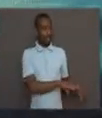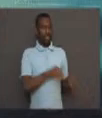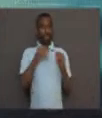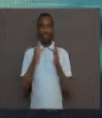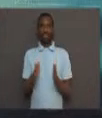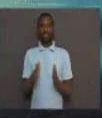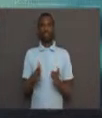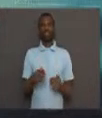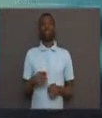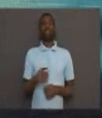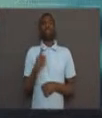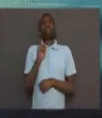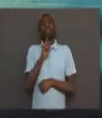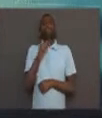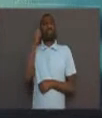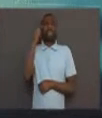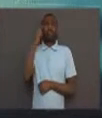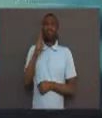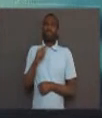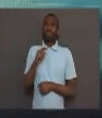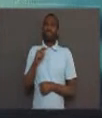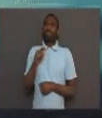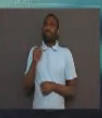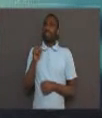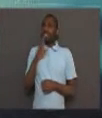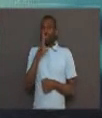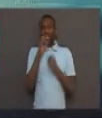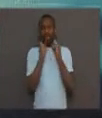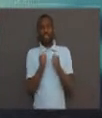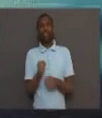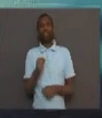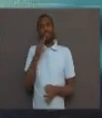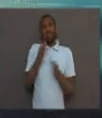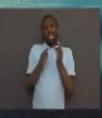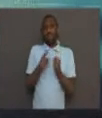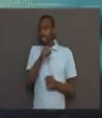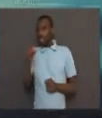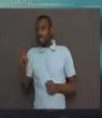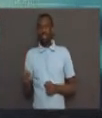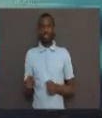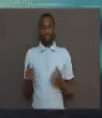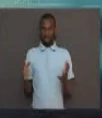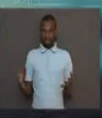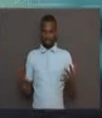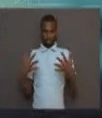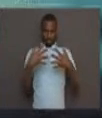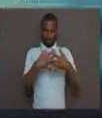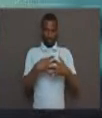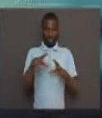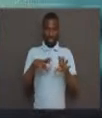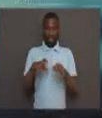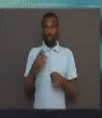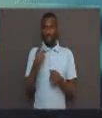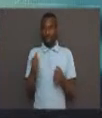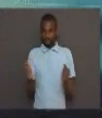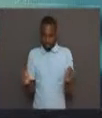Students, what do you think might happen if you were to combine or